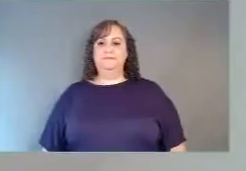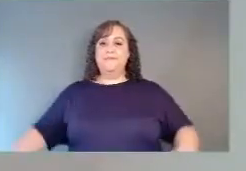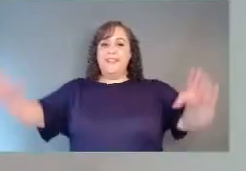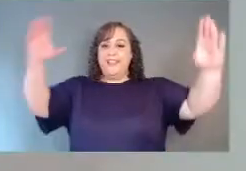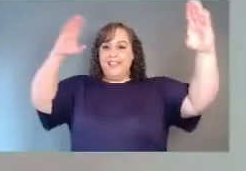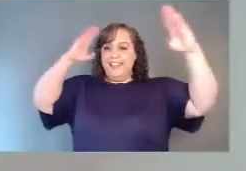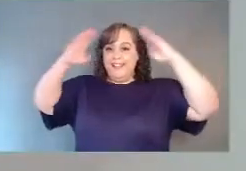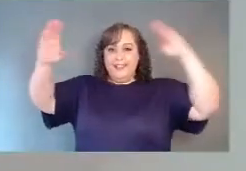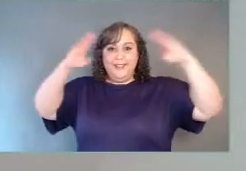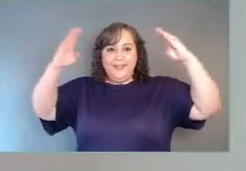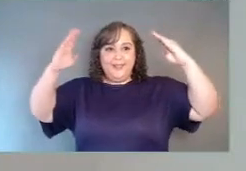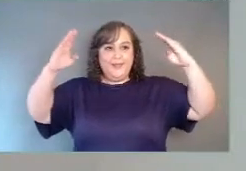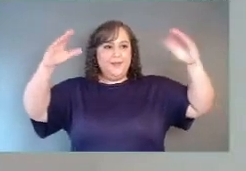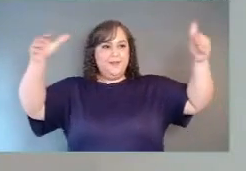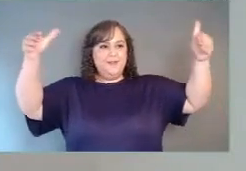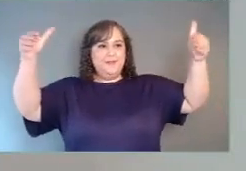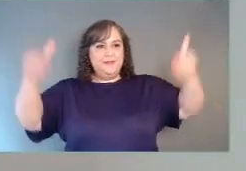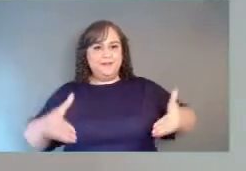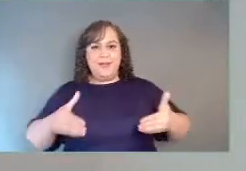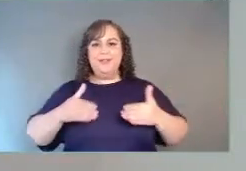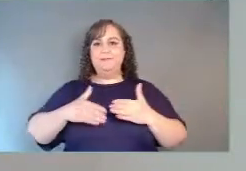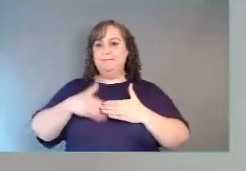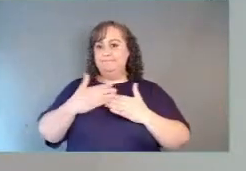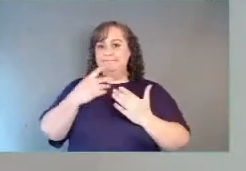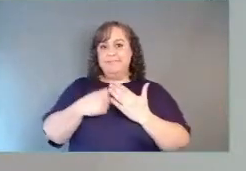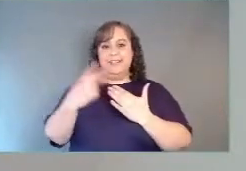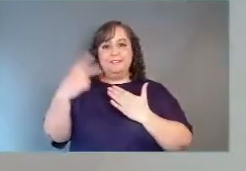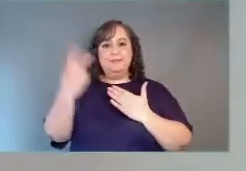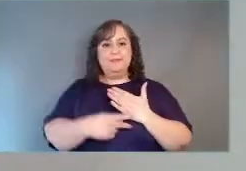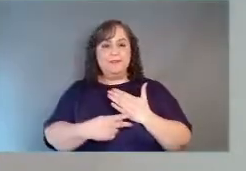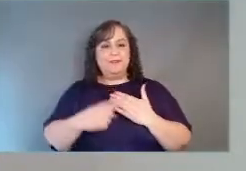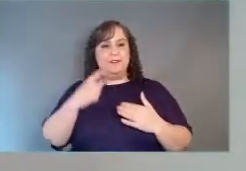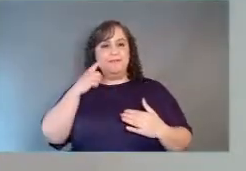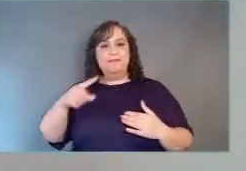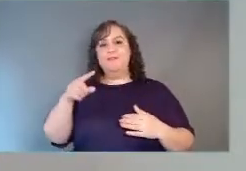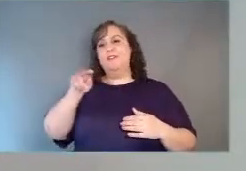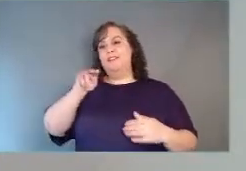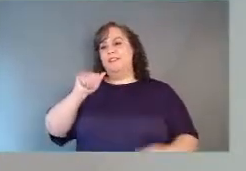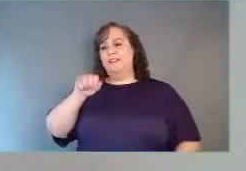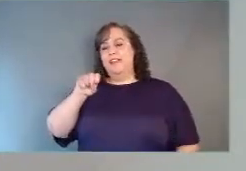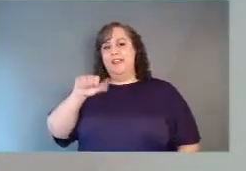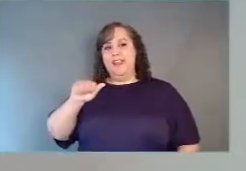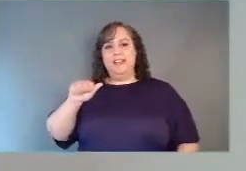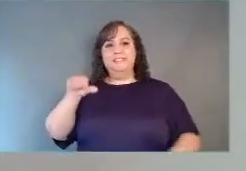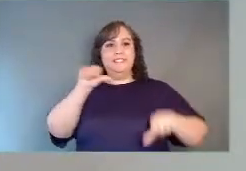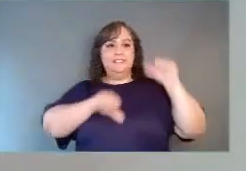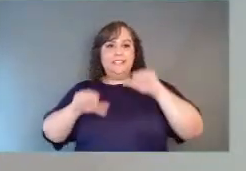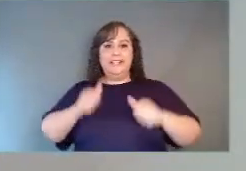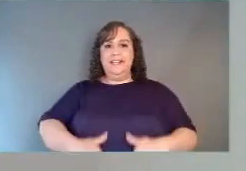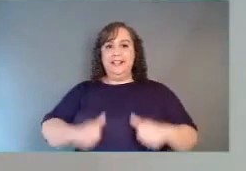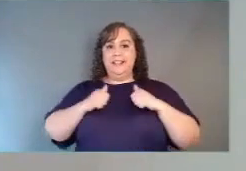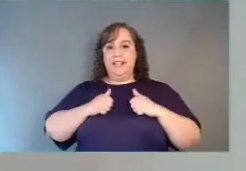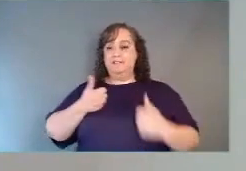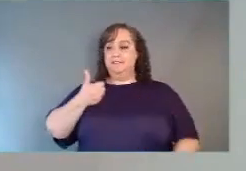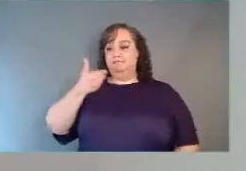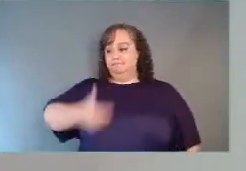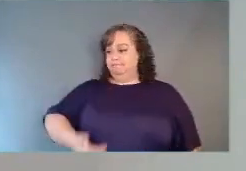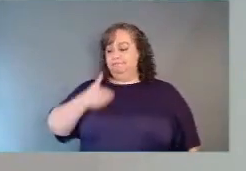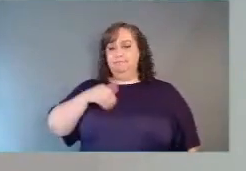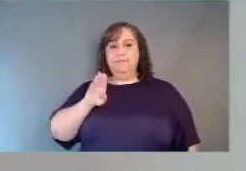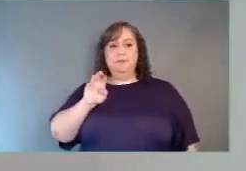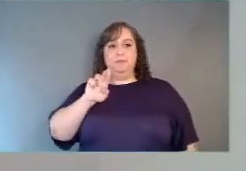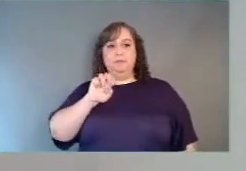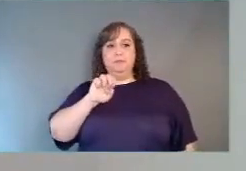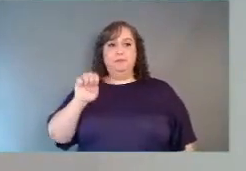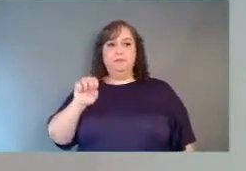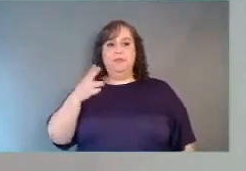Hello, and welcome to another episode of NASA Science Live. My name is Bree Hill, and I'm a public affairs specialist at NASA